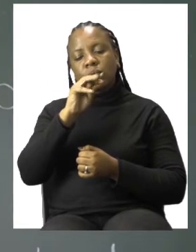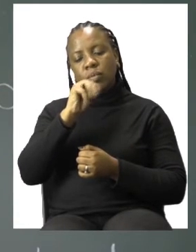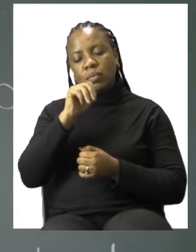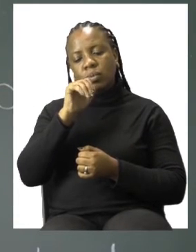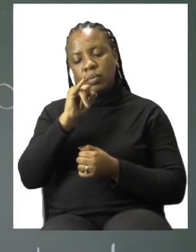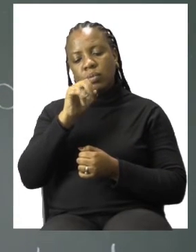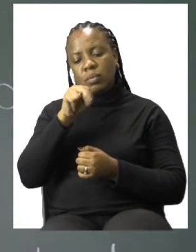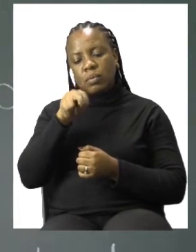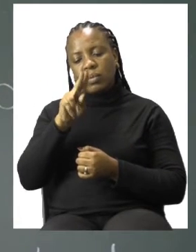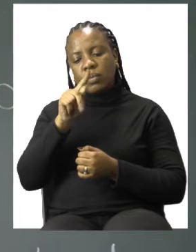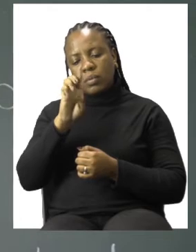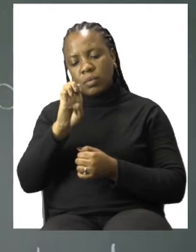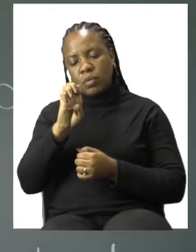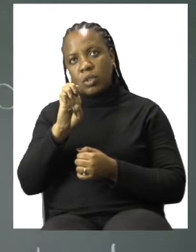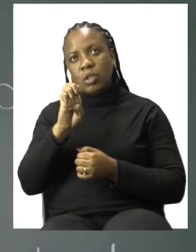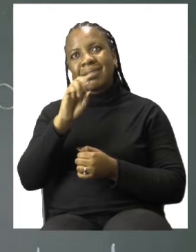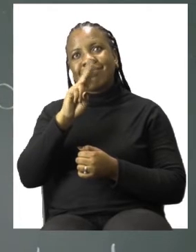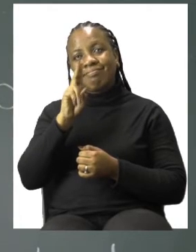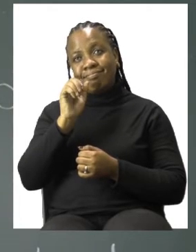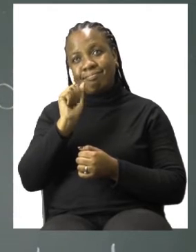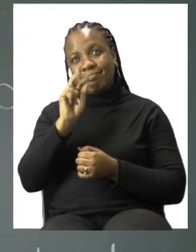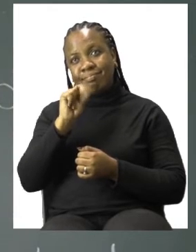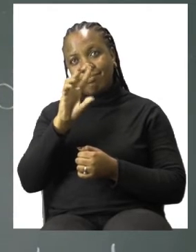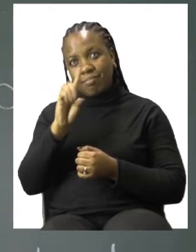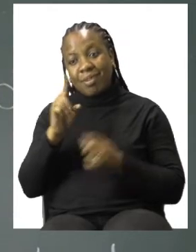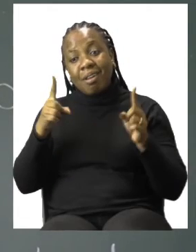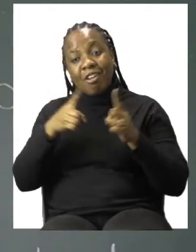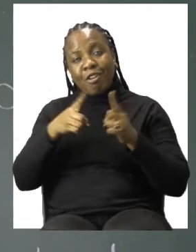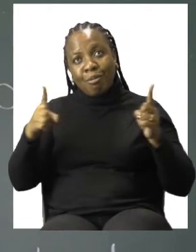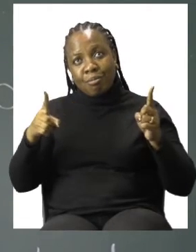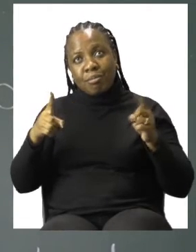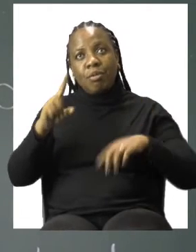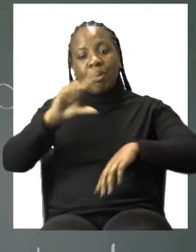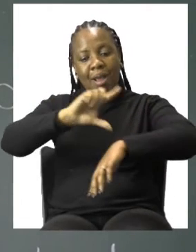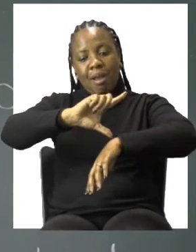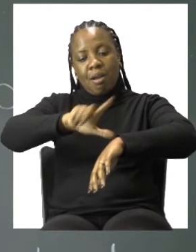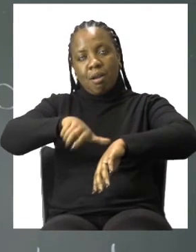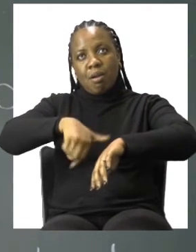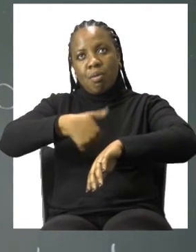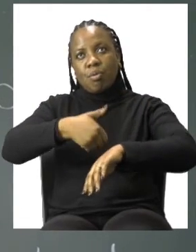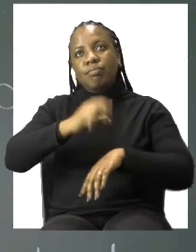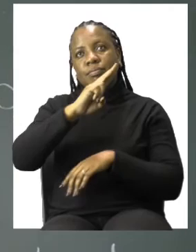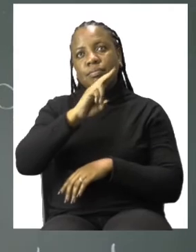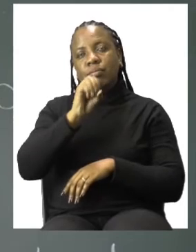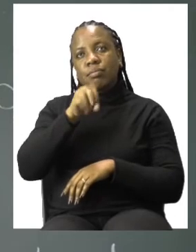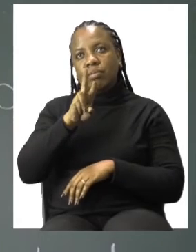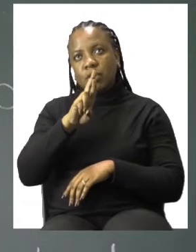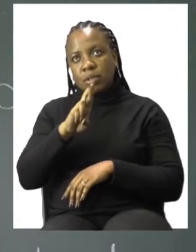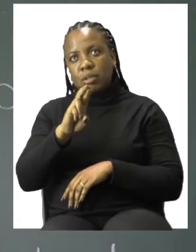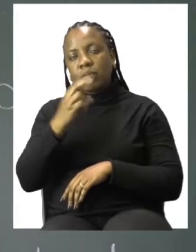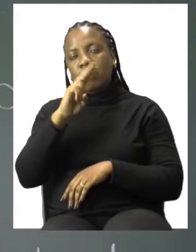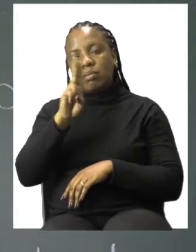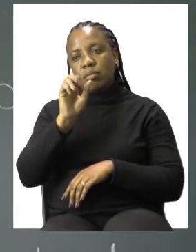then our hour hand, which is shorter and moves slower. After that,